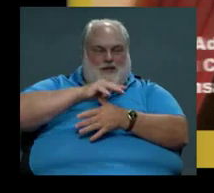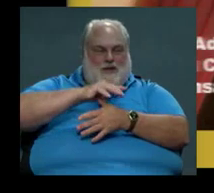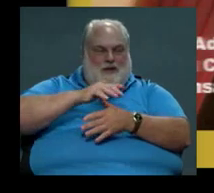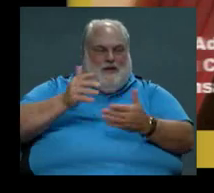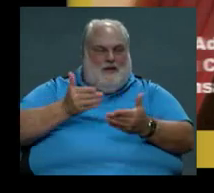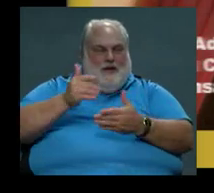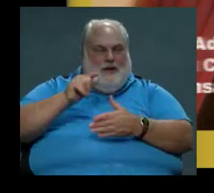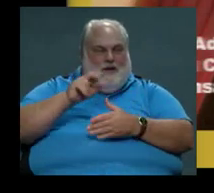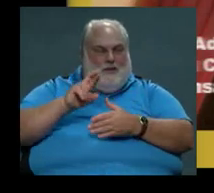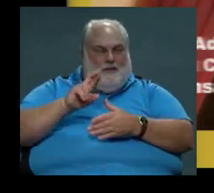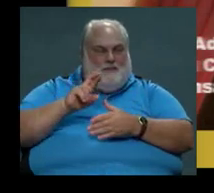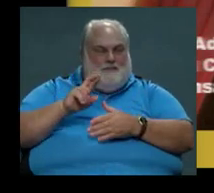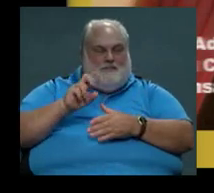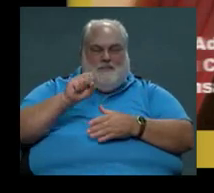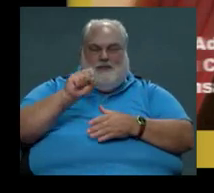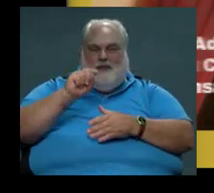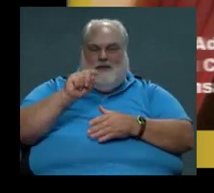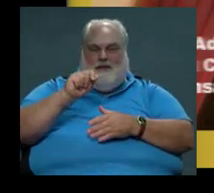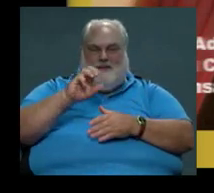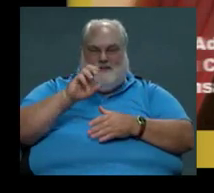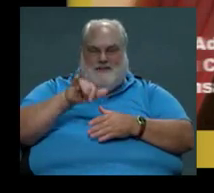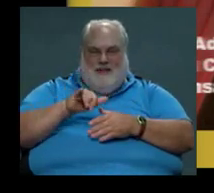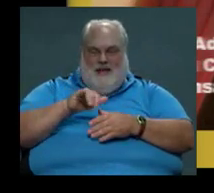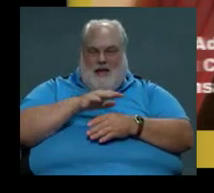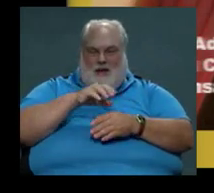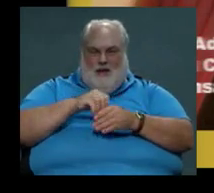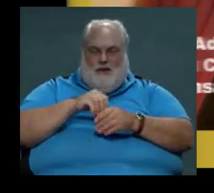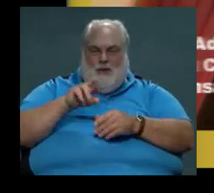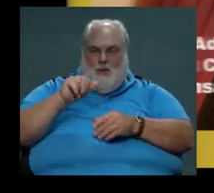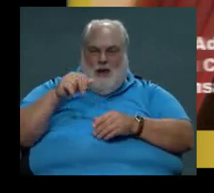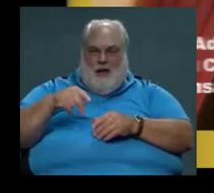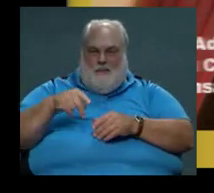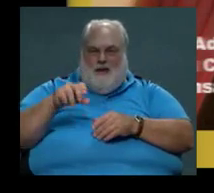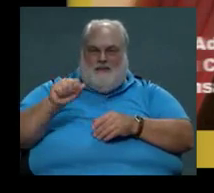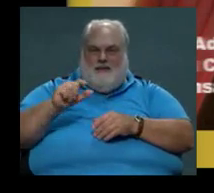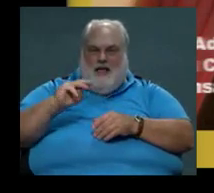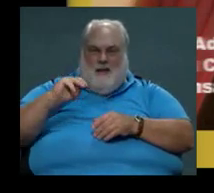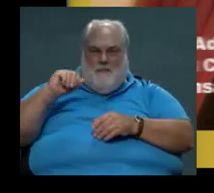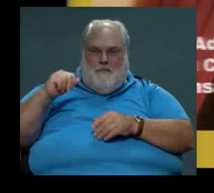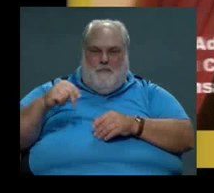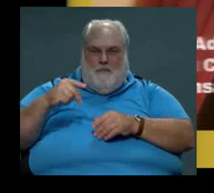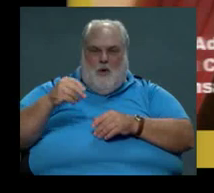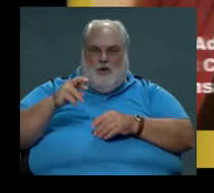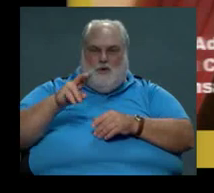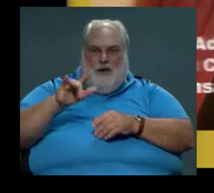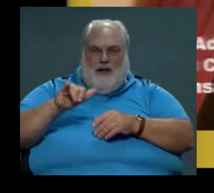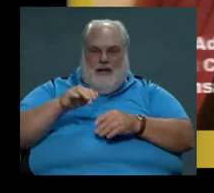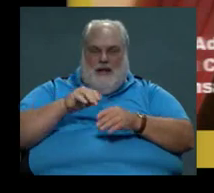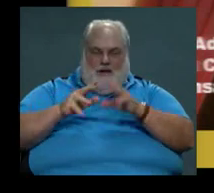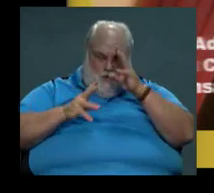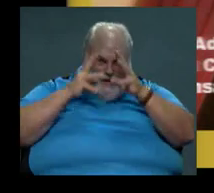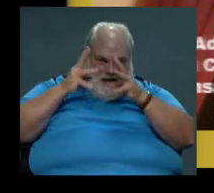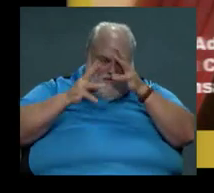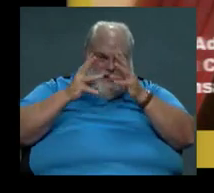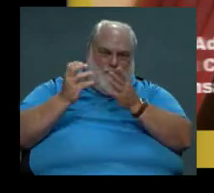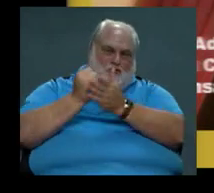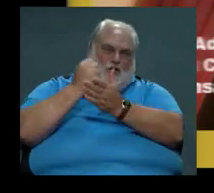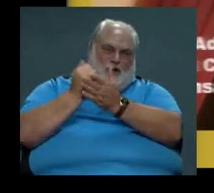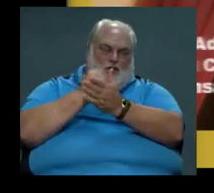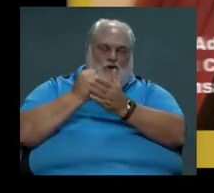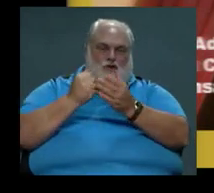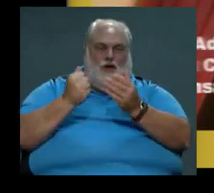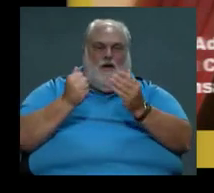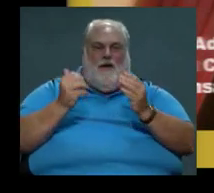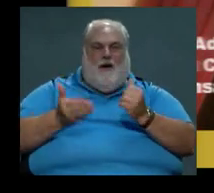District, Stacy McAdoo incorporates rap and slam poetry in the classroom, utilizing creative opportunities to foster